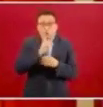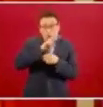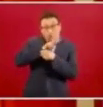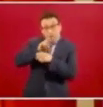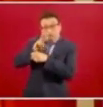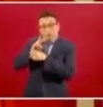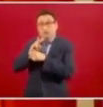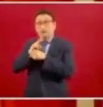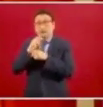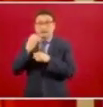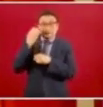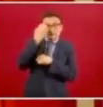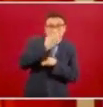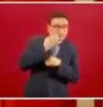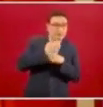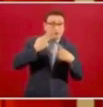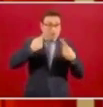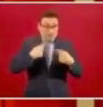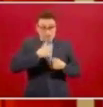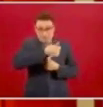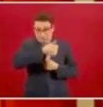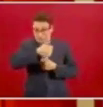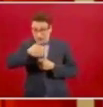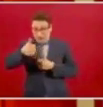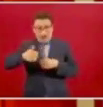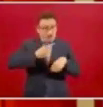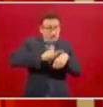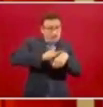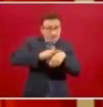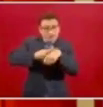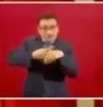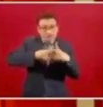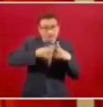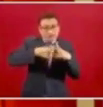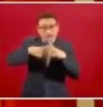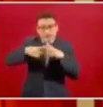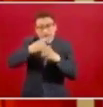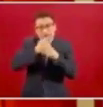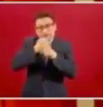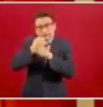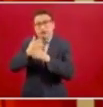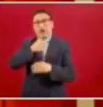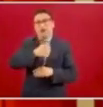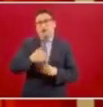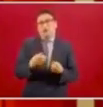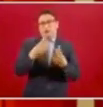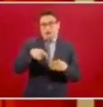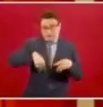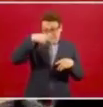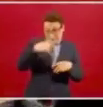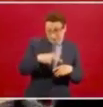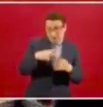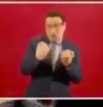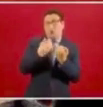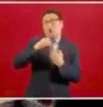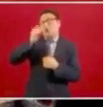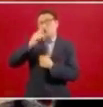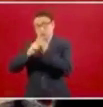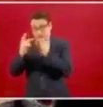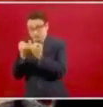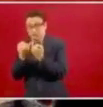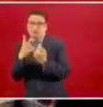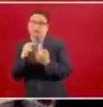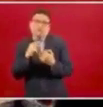such as influenza. So we are not seeking to make an absolute